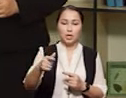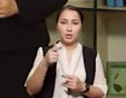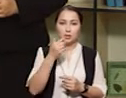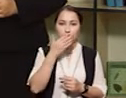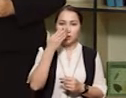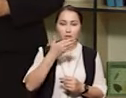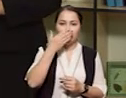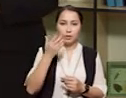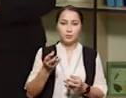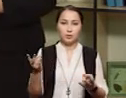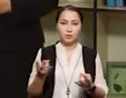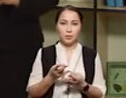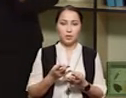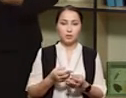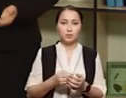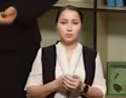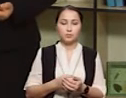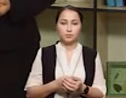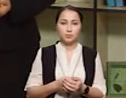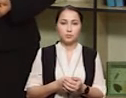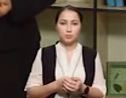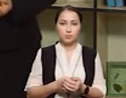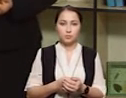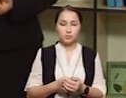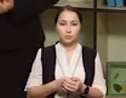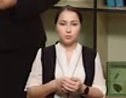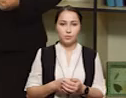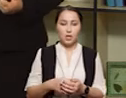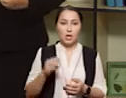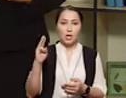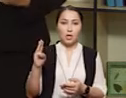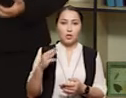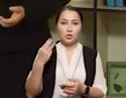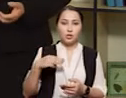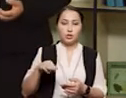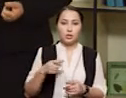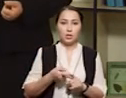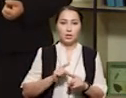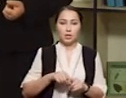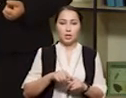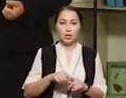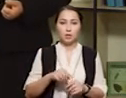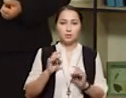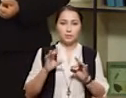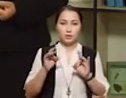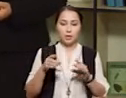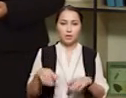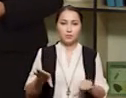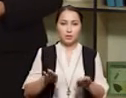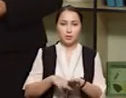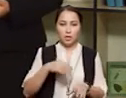ham sezishimiz kerak degan ana shunday e'tirozlar bo'ldi. Stern bu e'tirozlarga quyidagicha javob berdi.